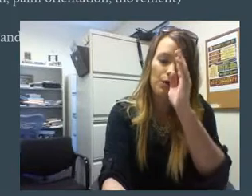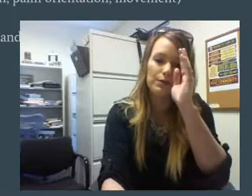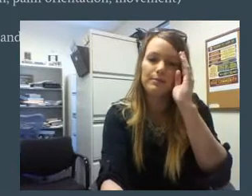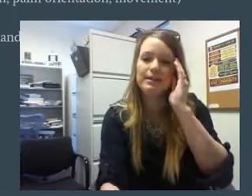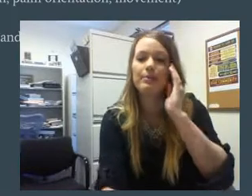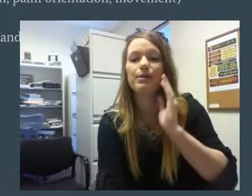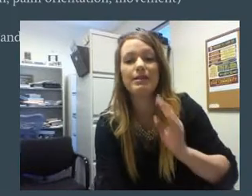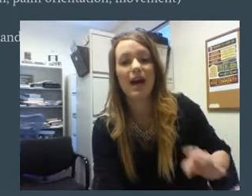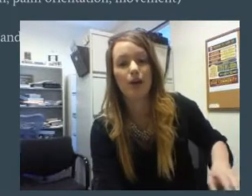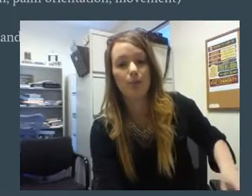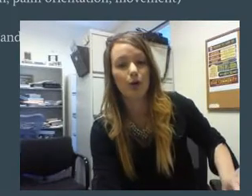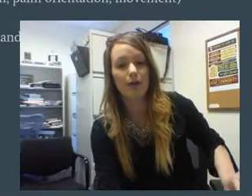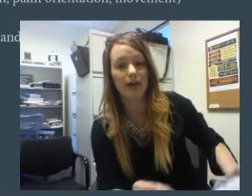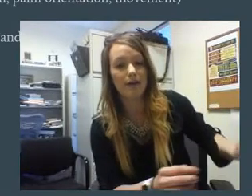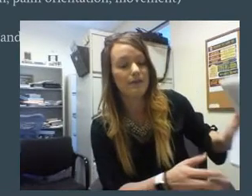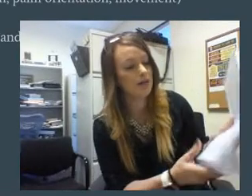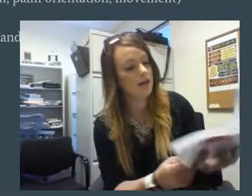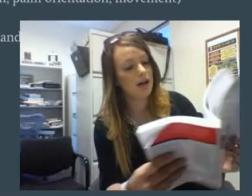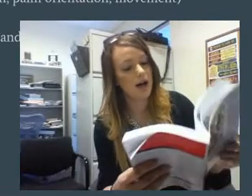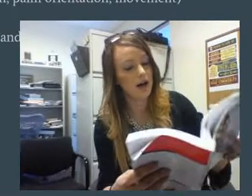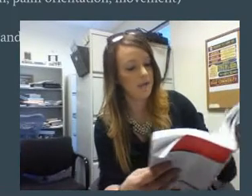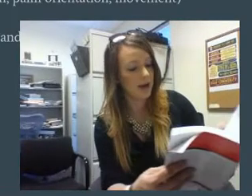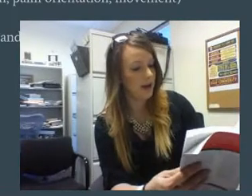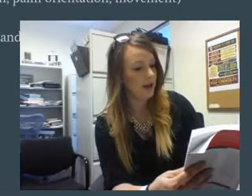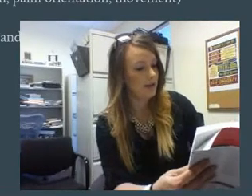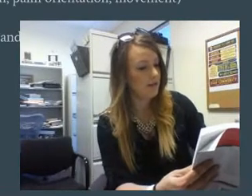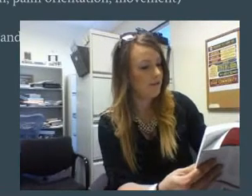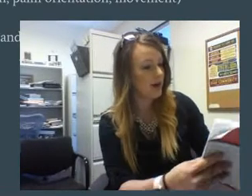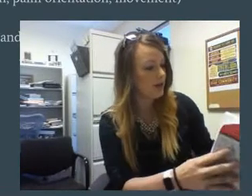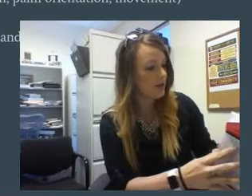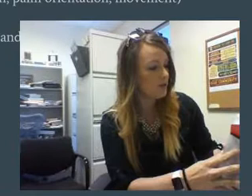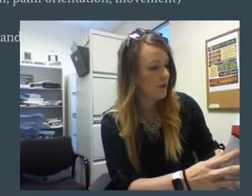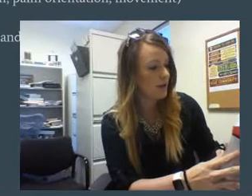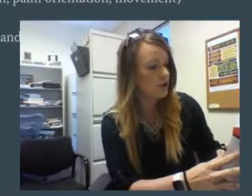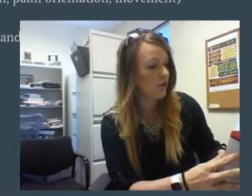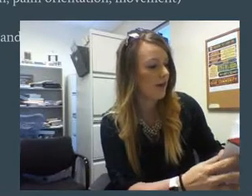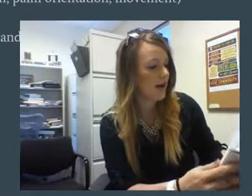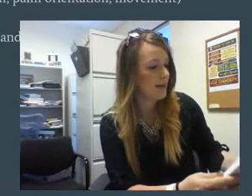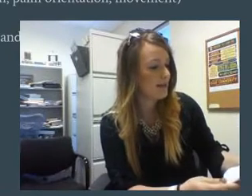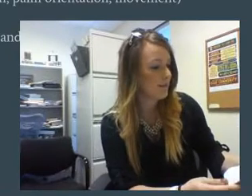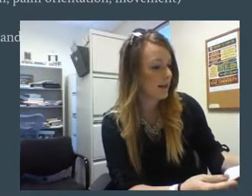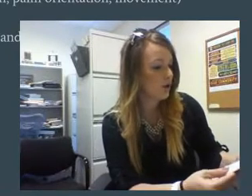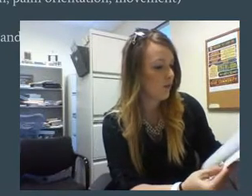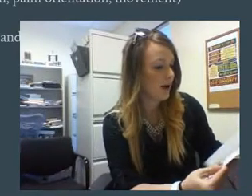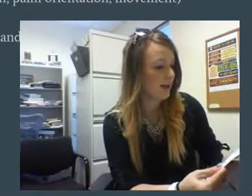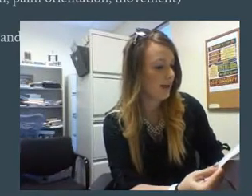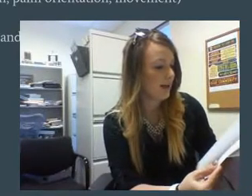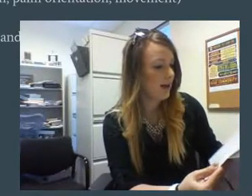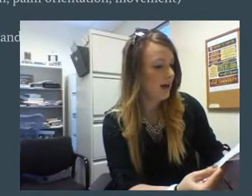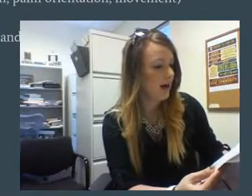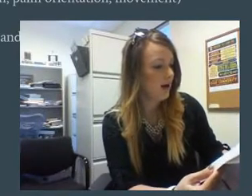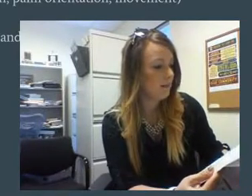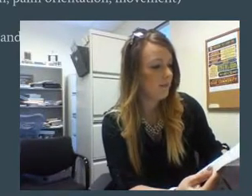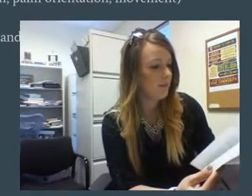So, some examples that your book gives, and I need to find it so I make sure that I explain it correctly.